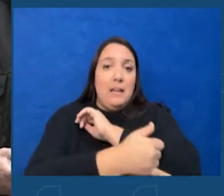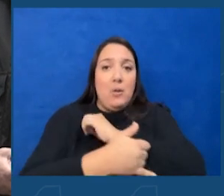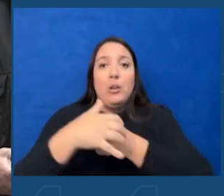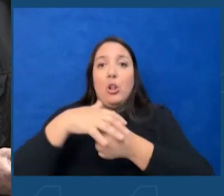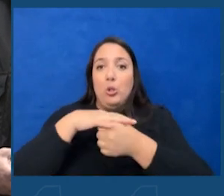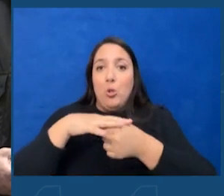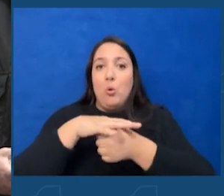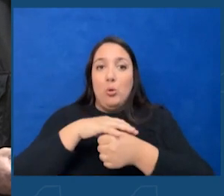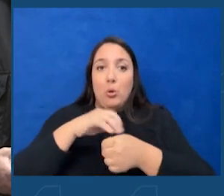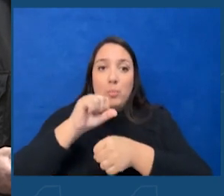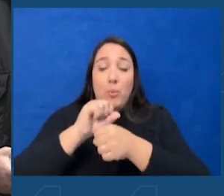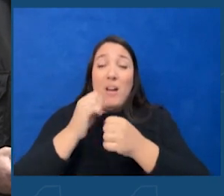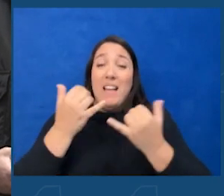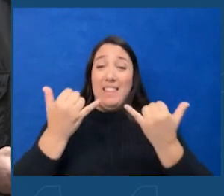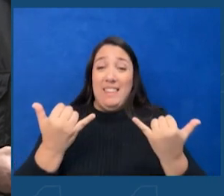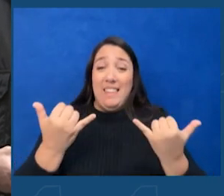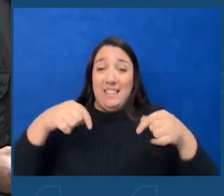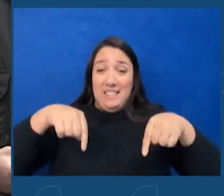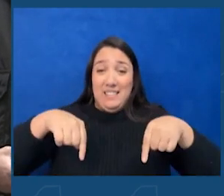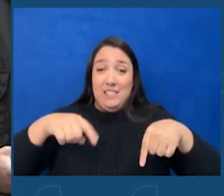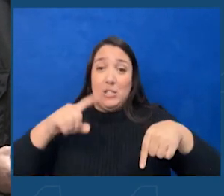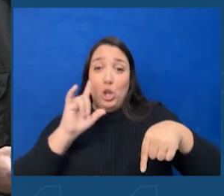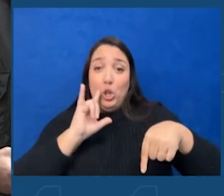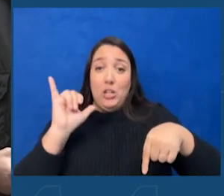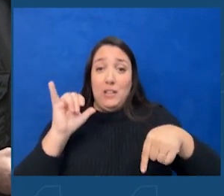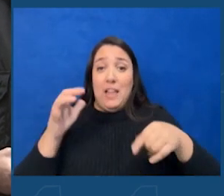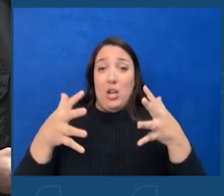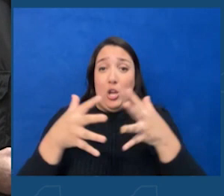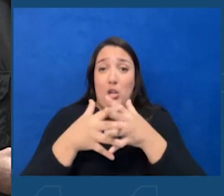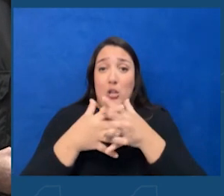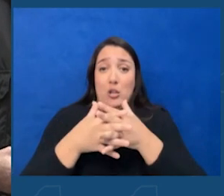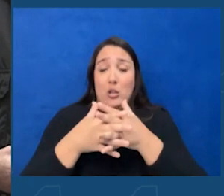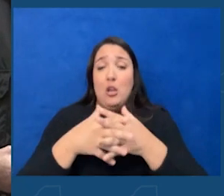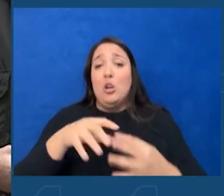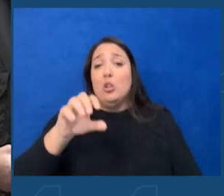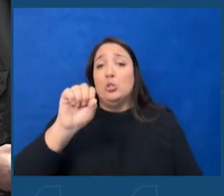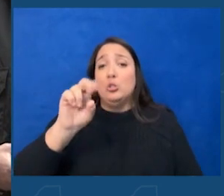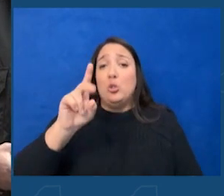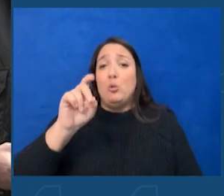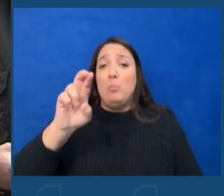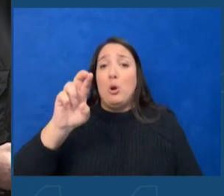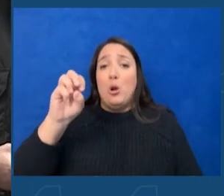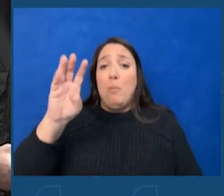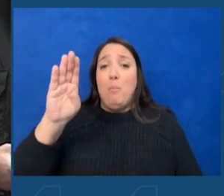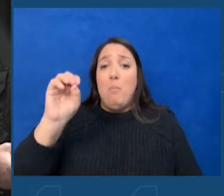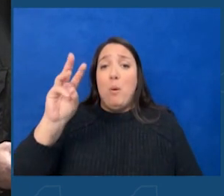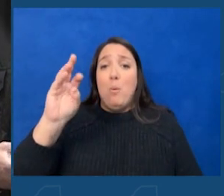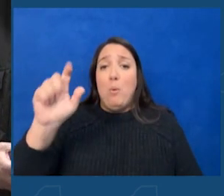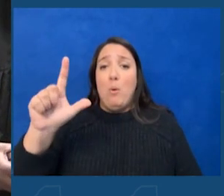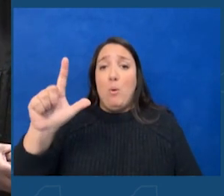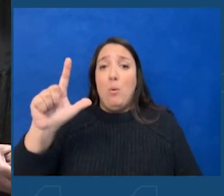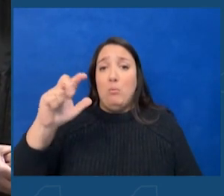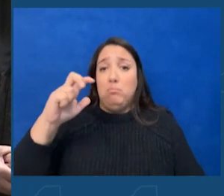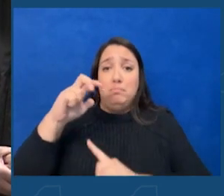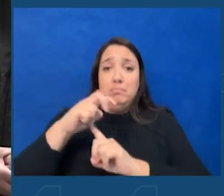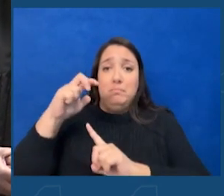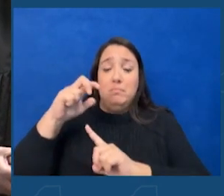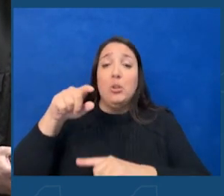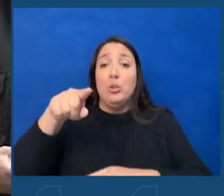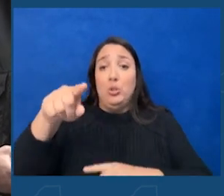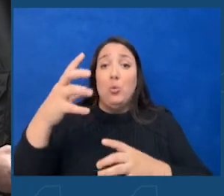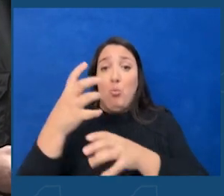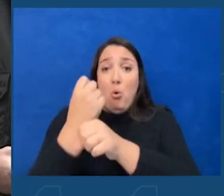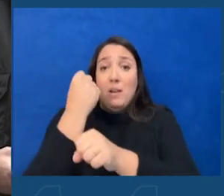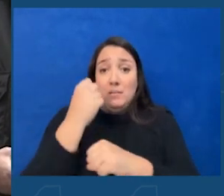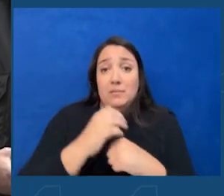was your Super Bowl. And I want to tell you, you won. You won this Super Bowl. you just, I don't want to spike the football yet because we're still in the